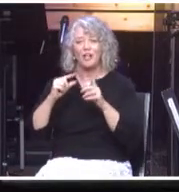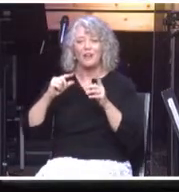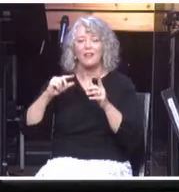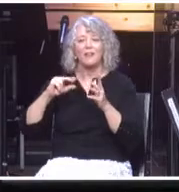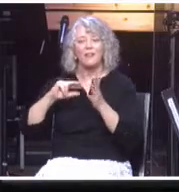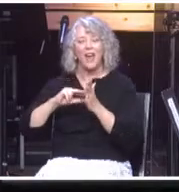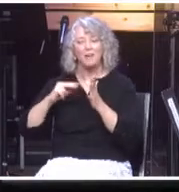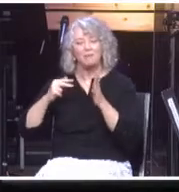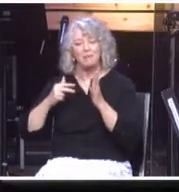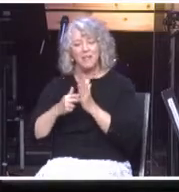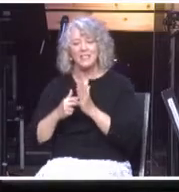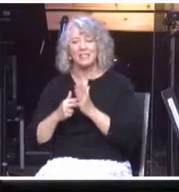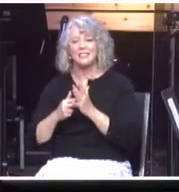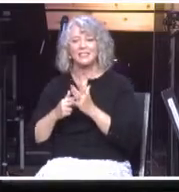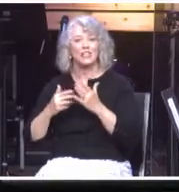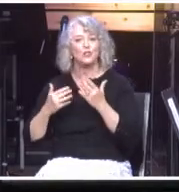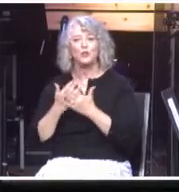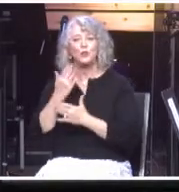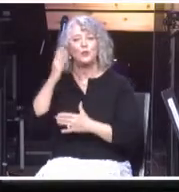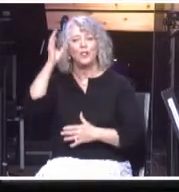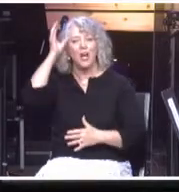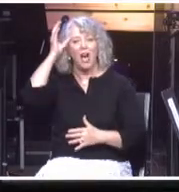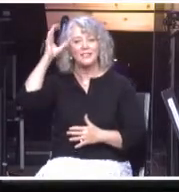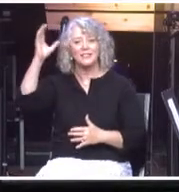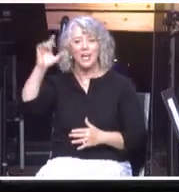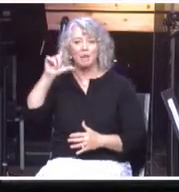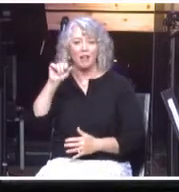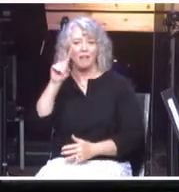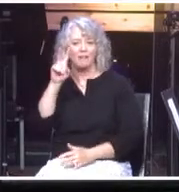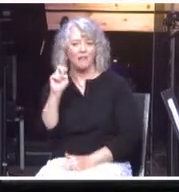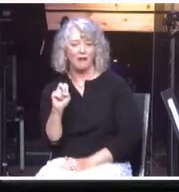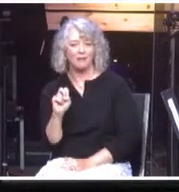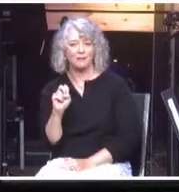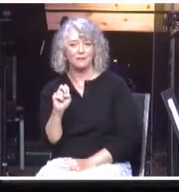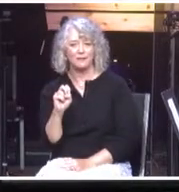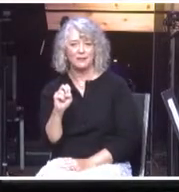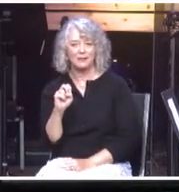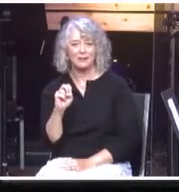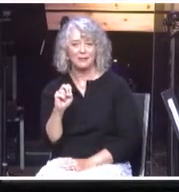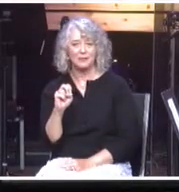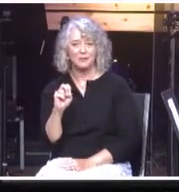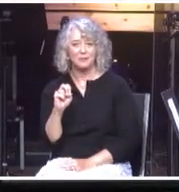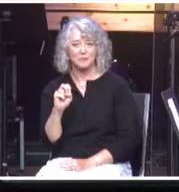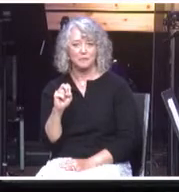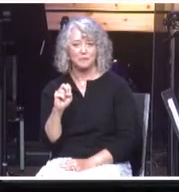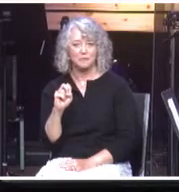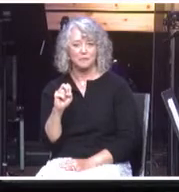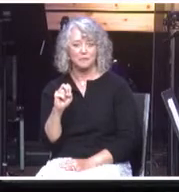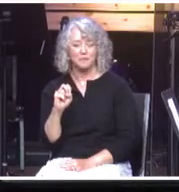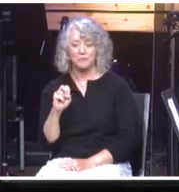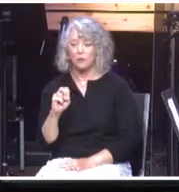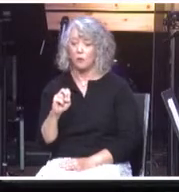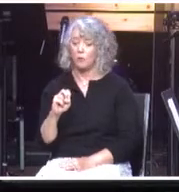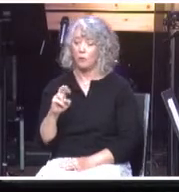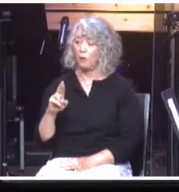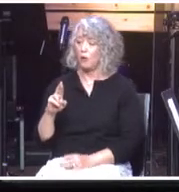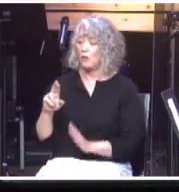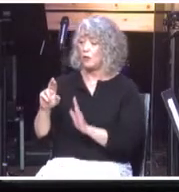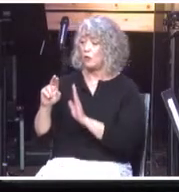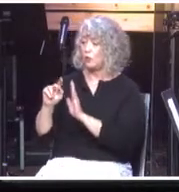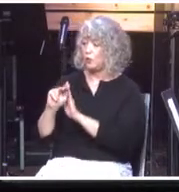New Testament concept of love. And perhaps even a bit more precisely to the New Testament concept of grace.